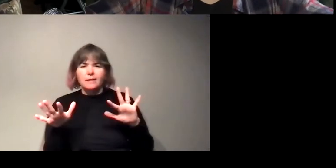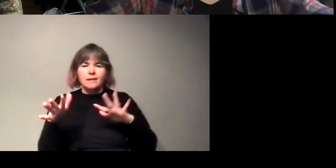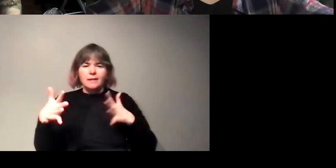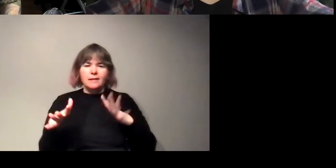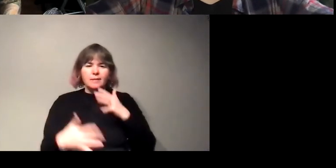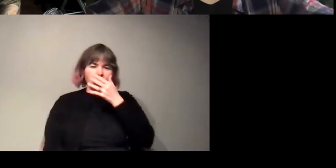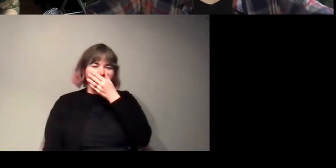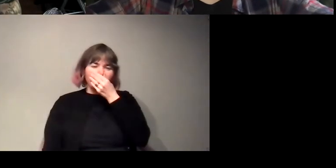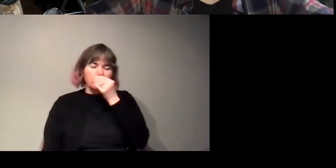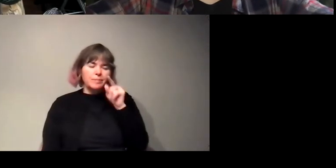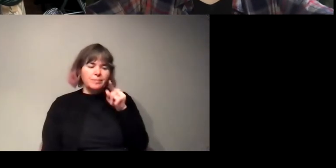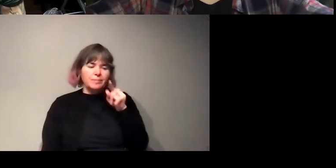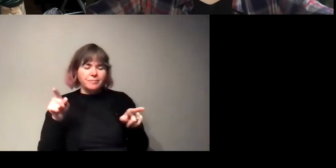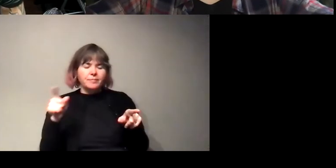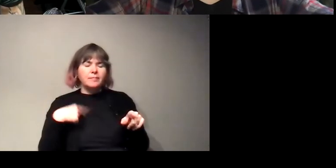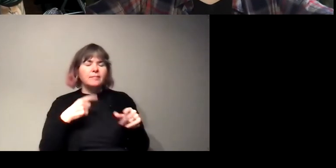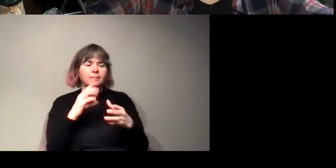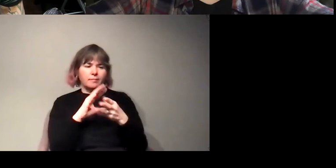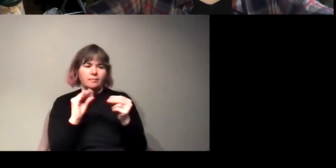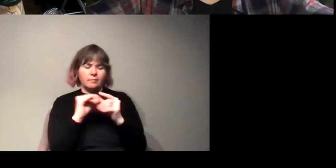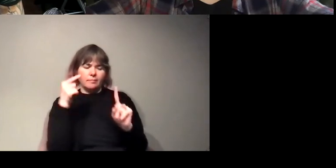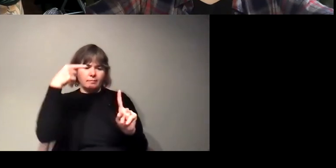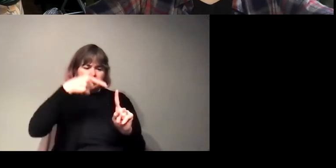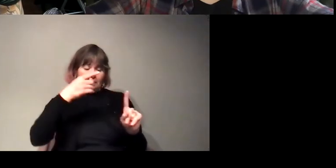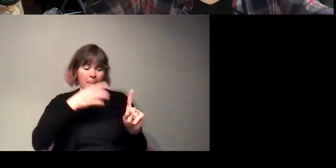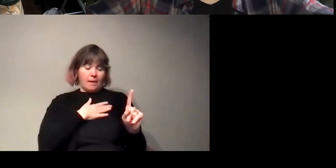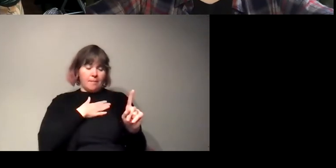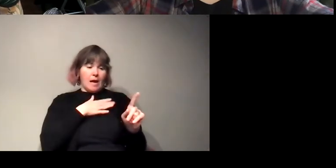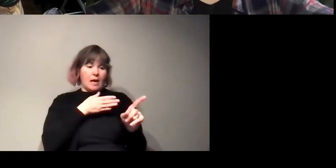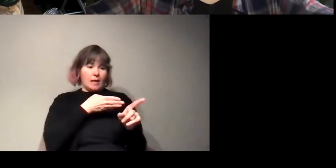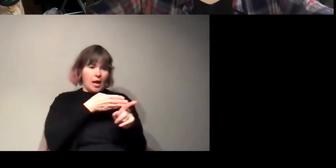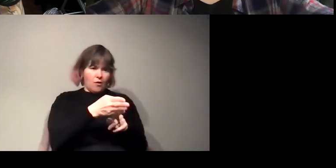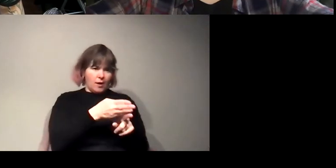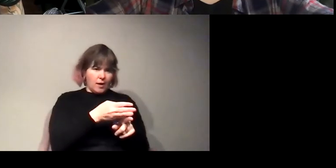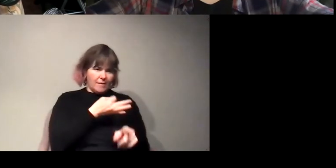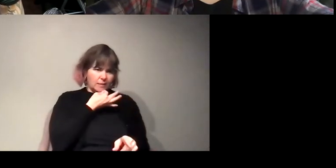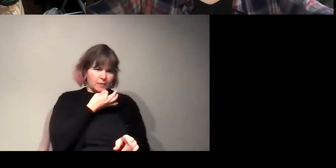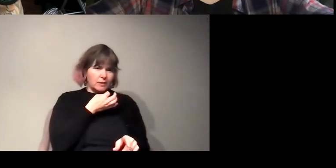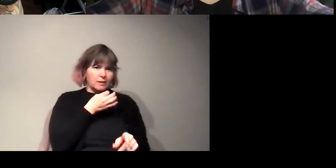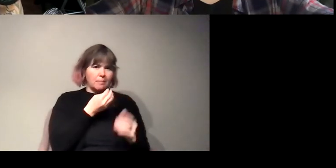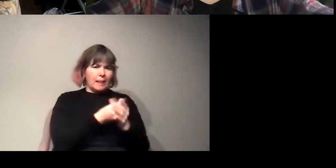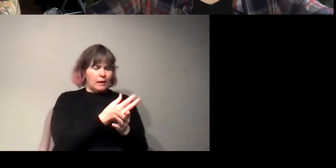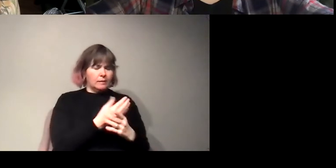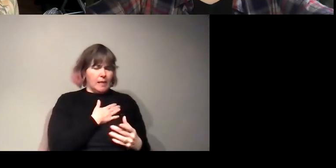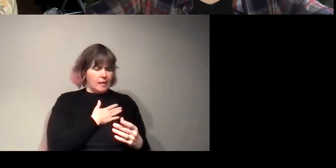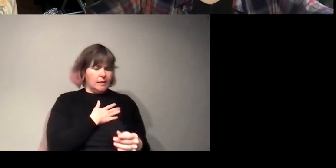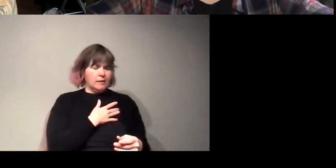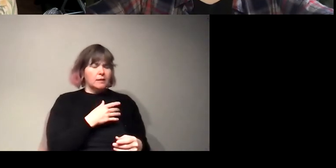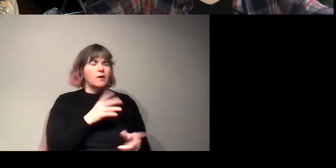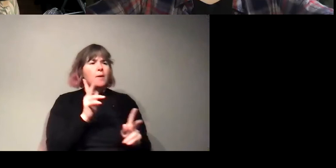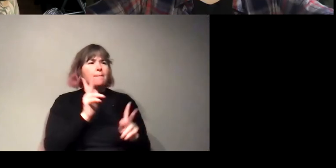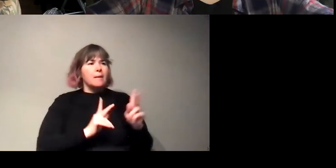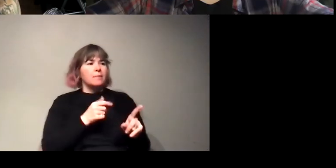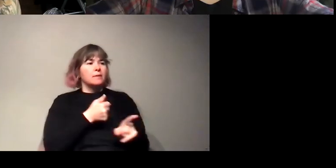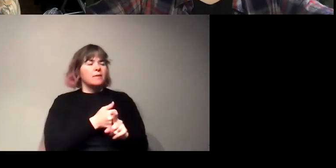So I can speak in terms of my area of expertise, which is plants. So there are people who